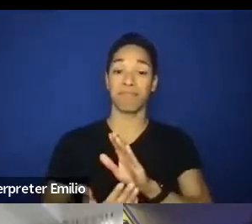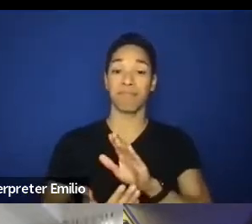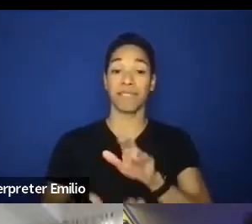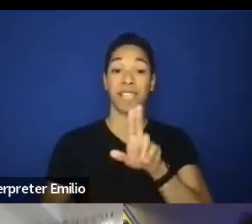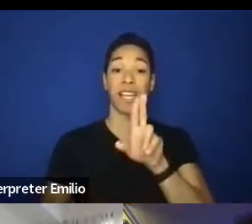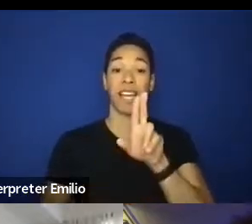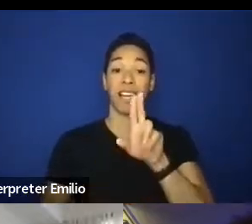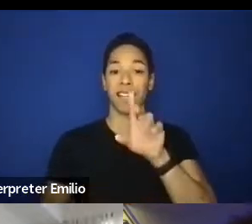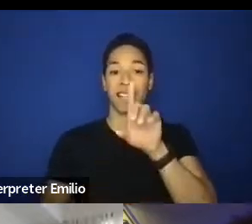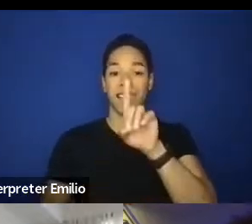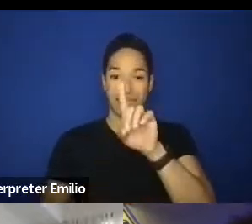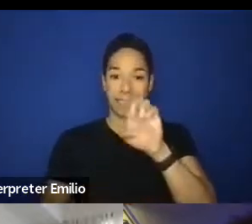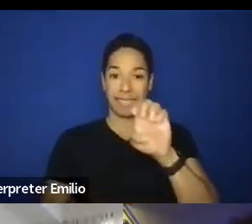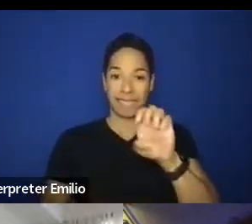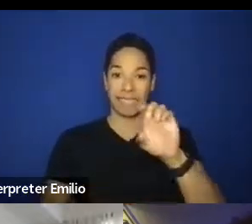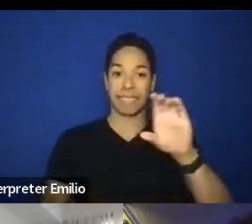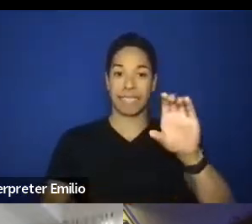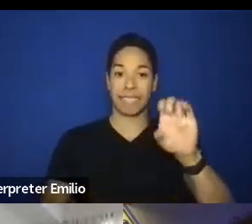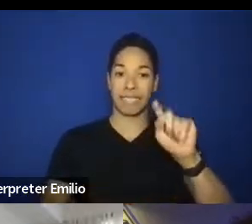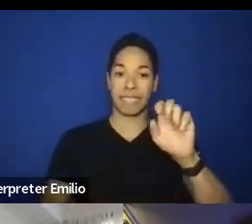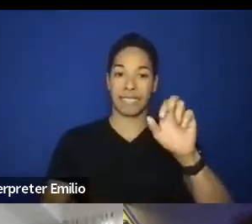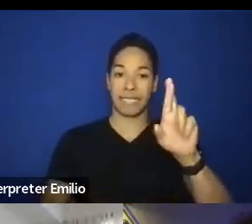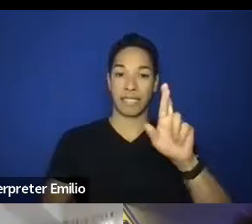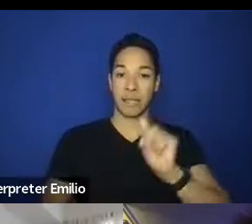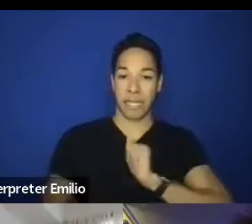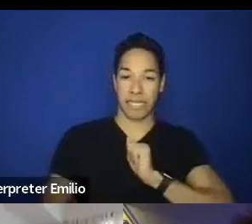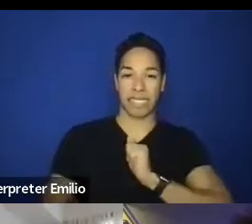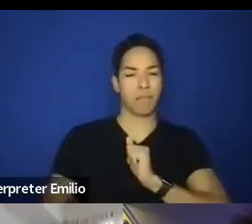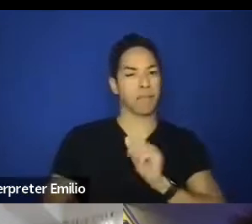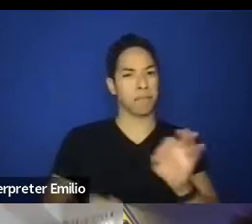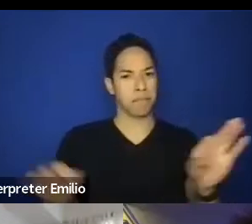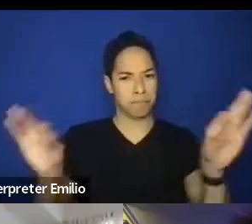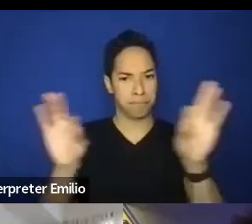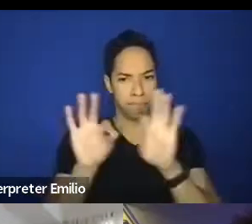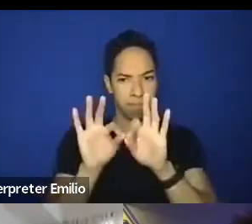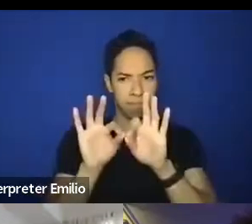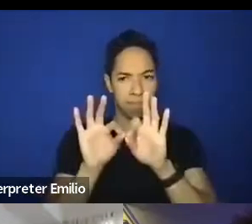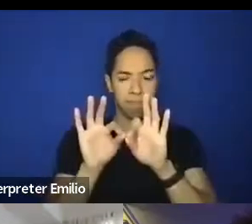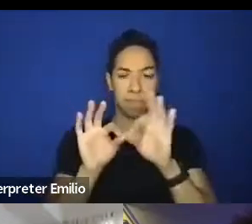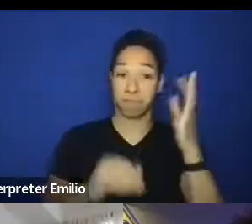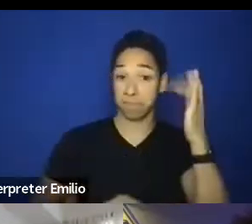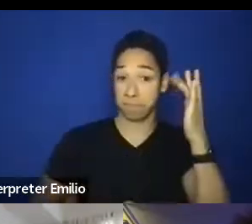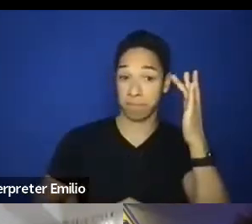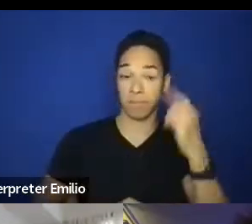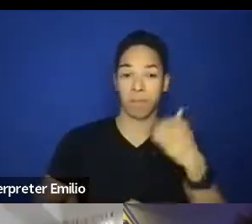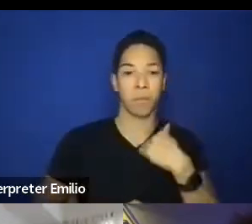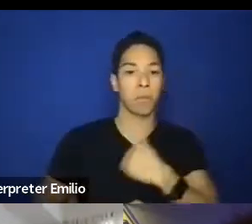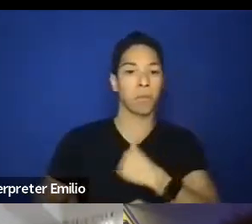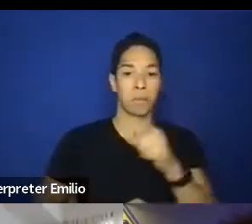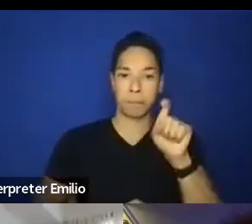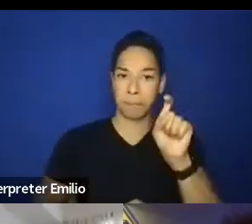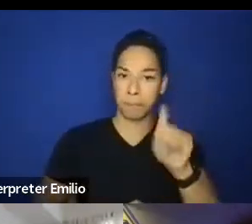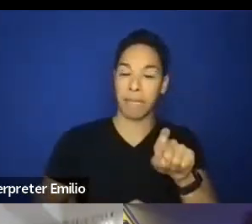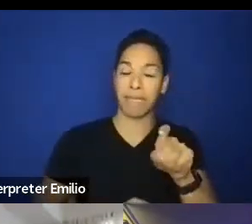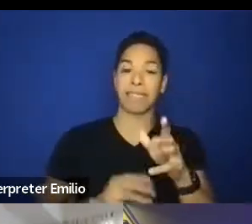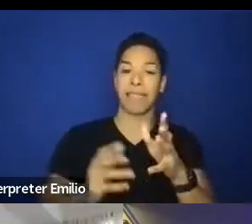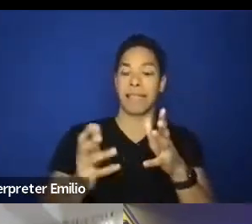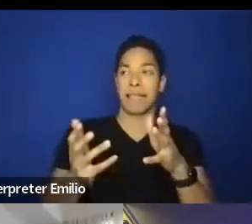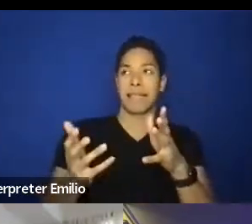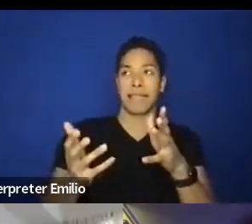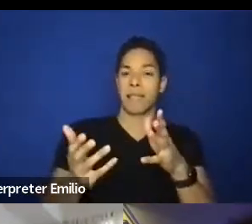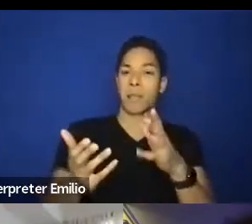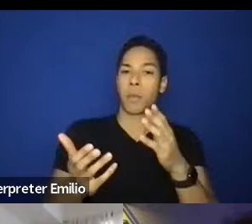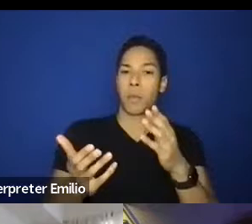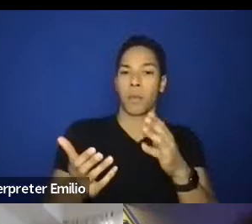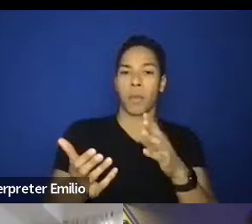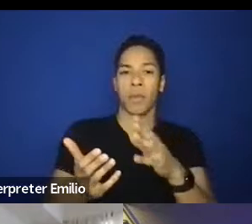important in this process, because we have to be able to not just leave the